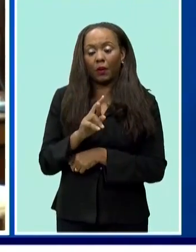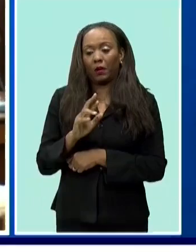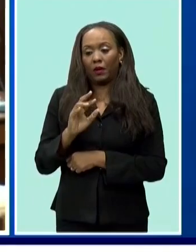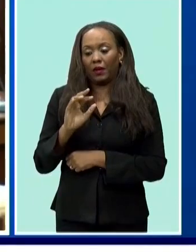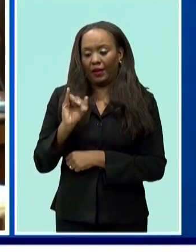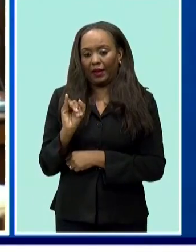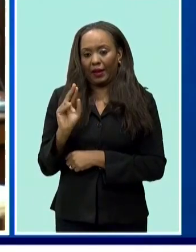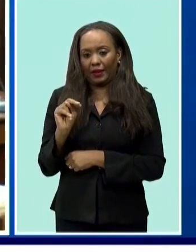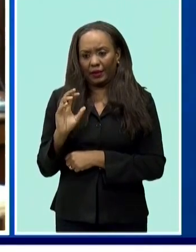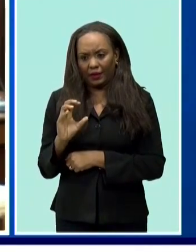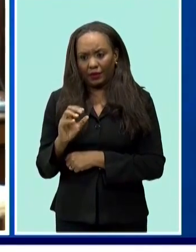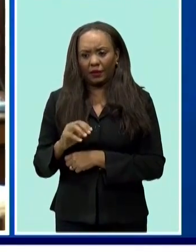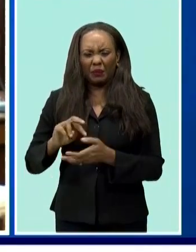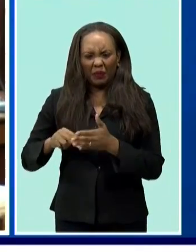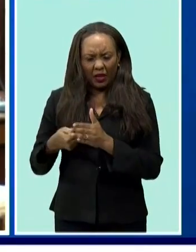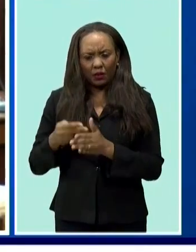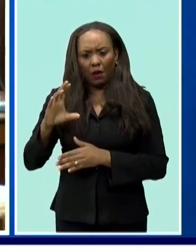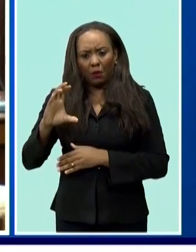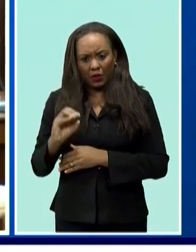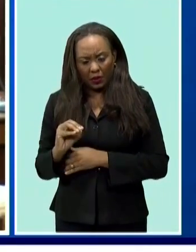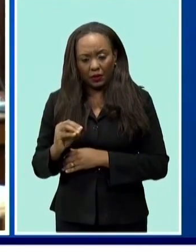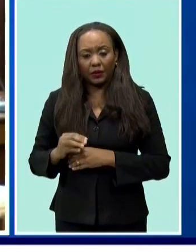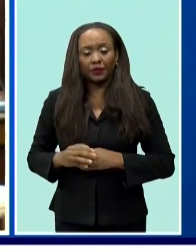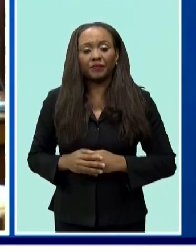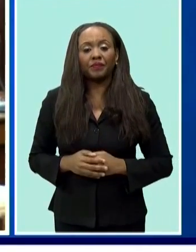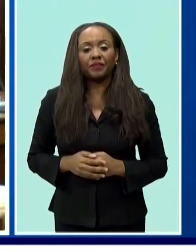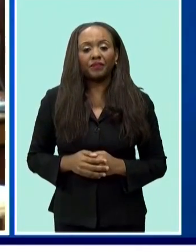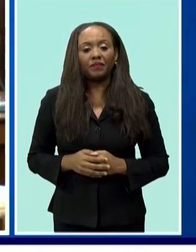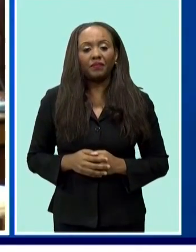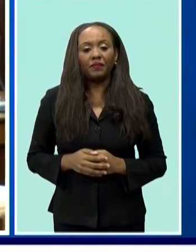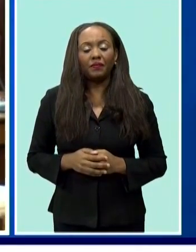is here now in